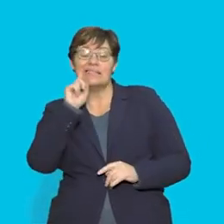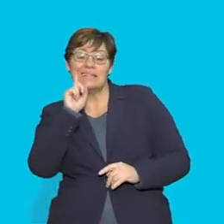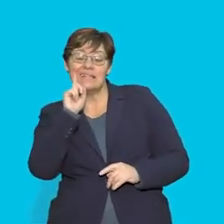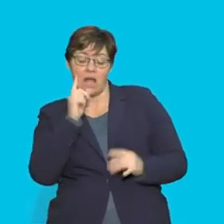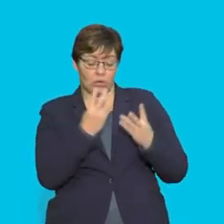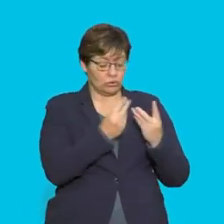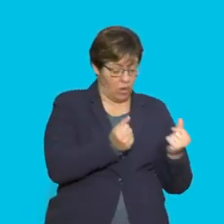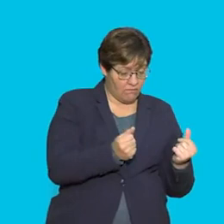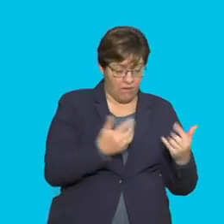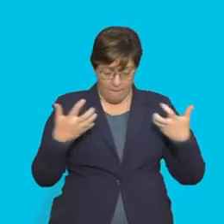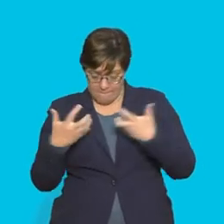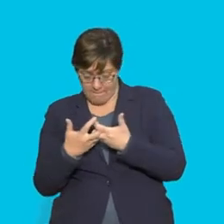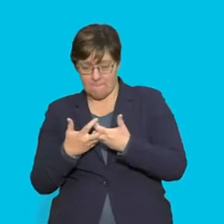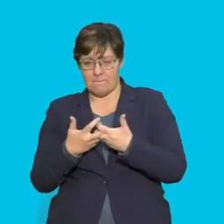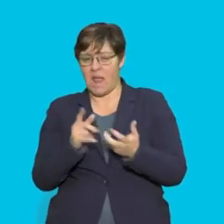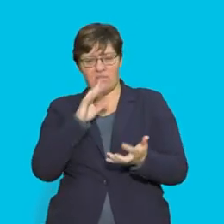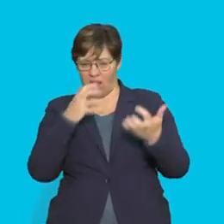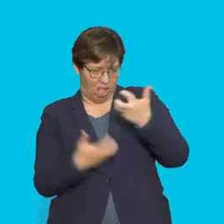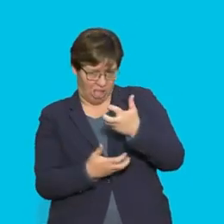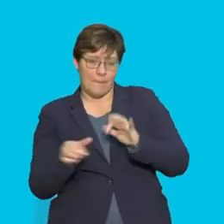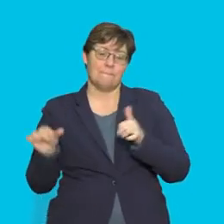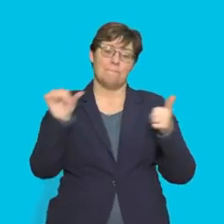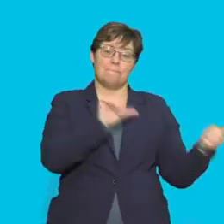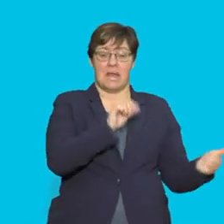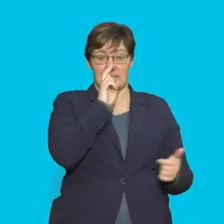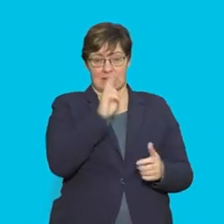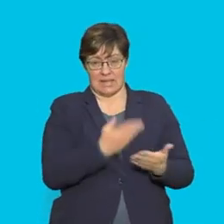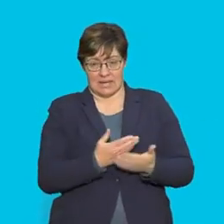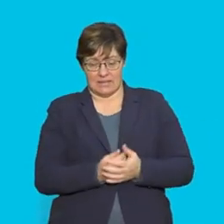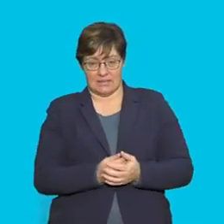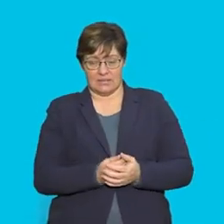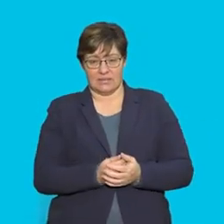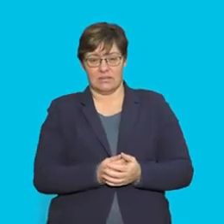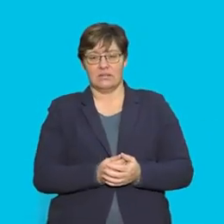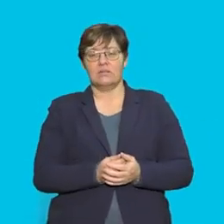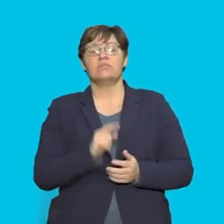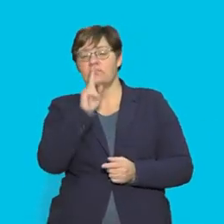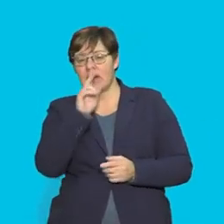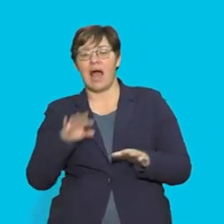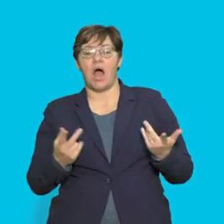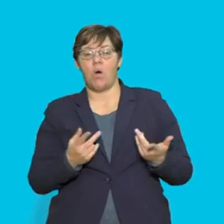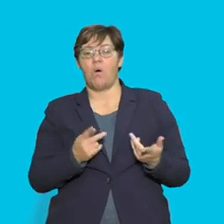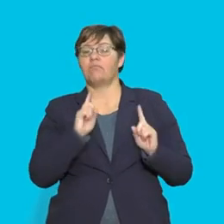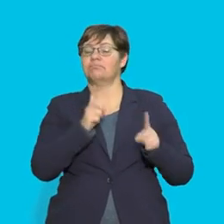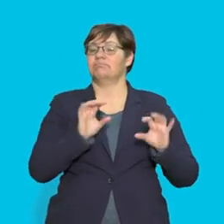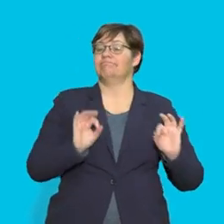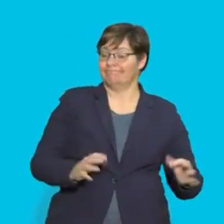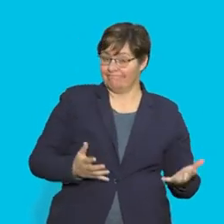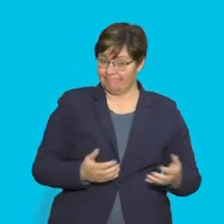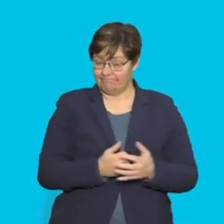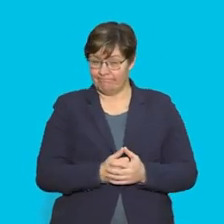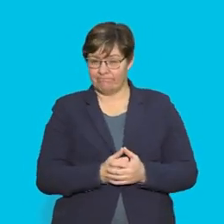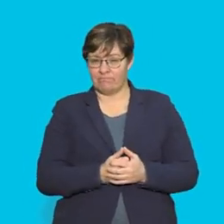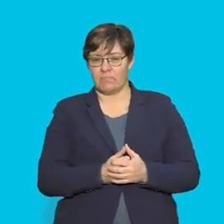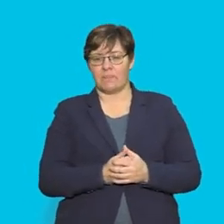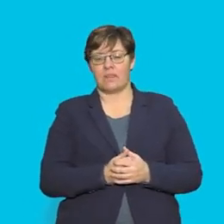your solution does make sense. If not, you can always go back. There's now ways to check if your answer is even correct